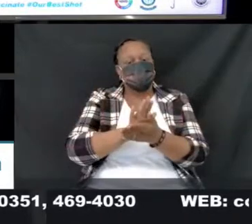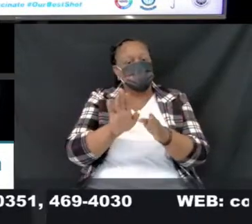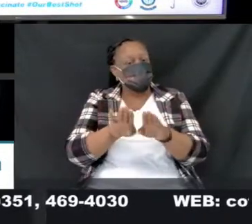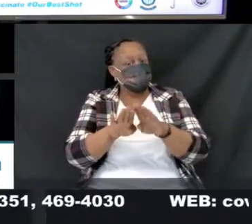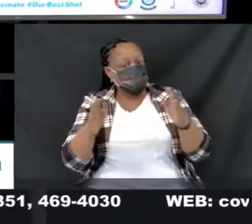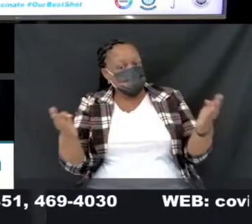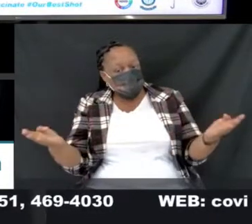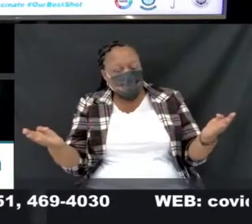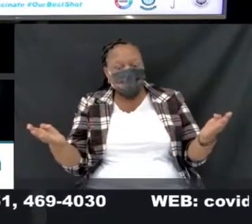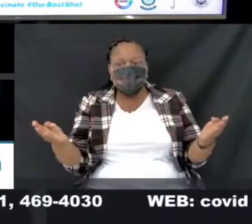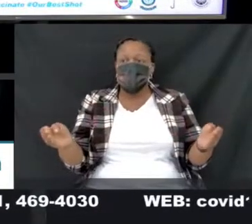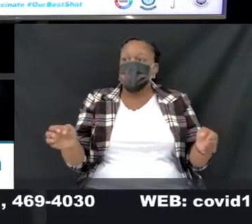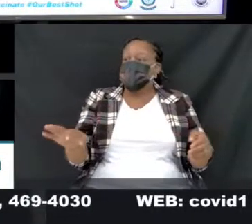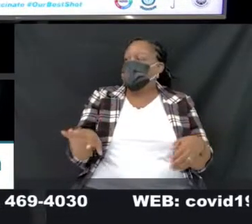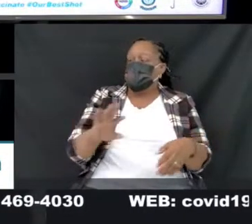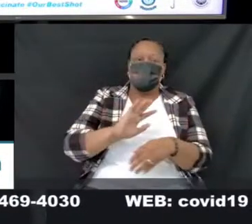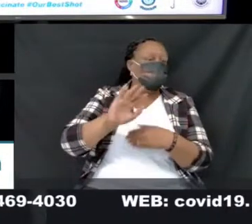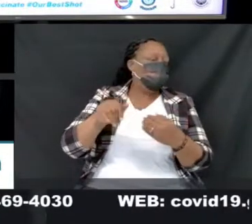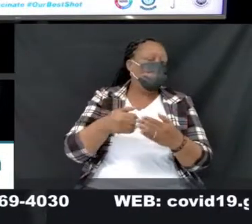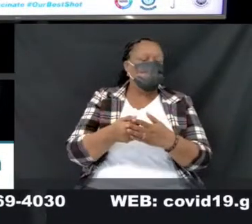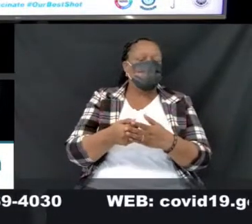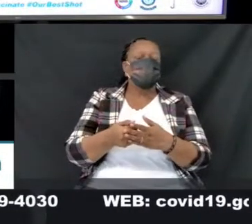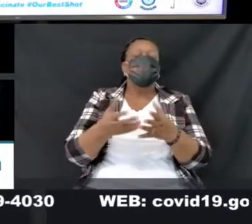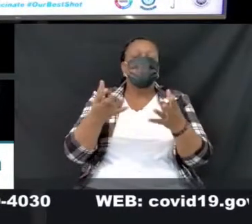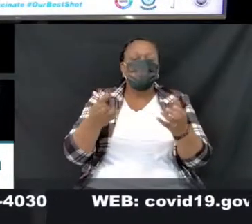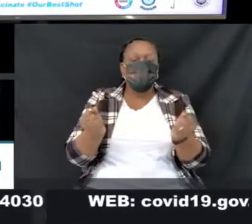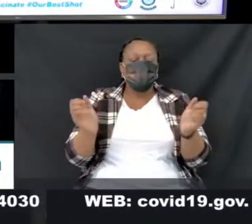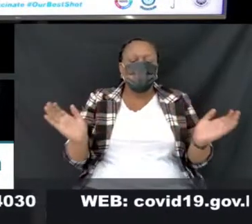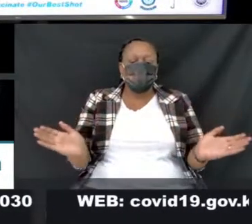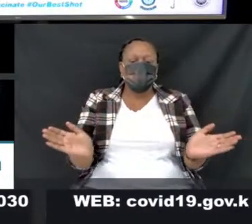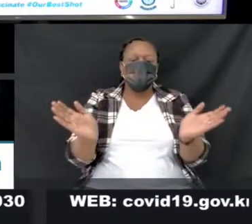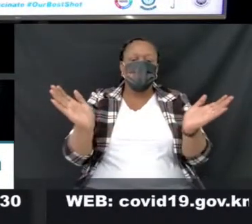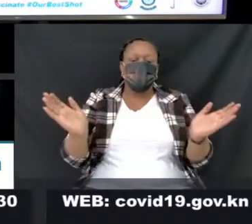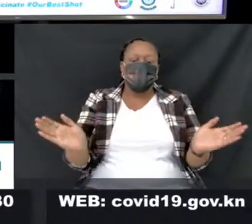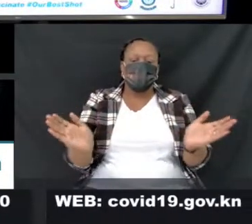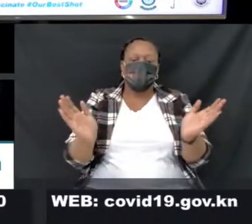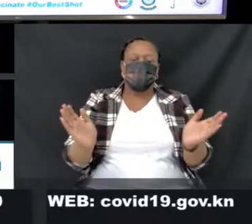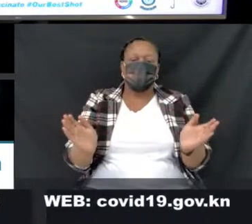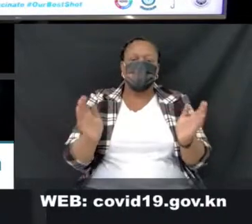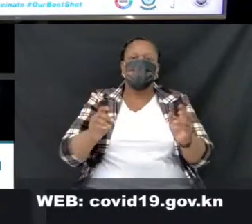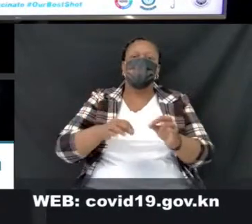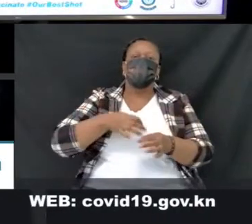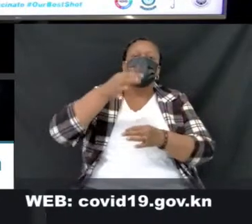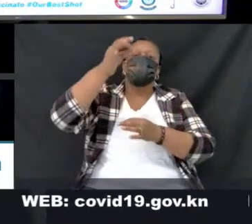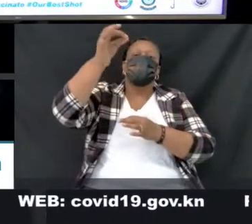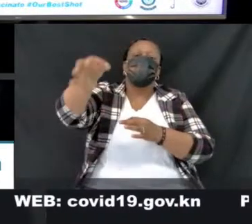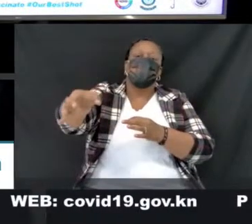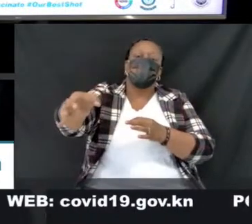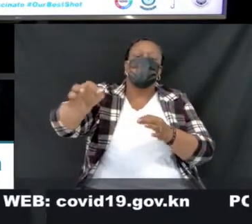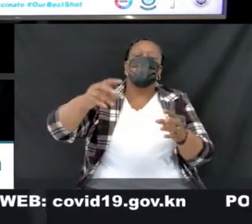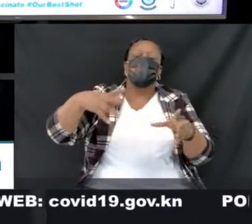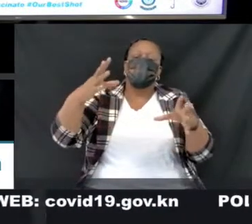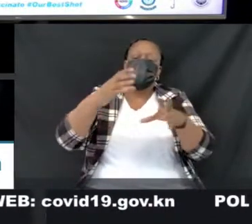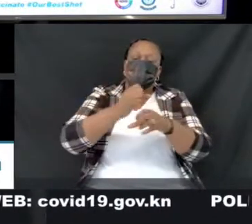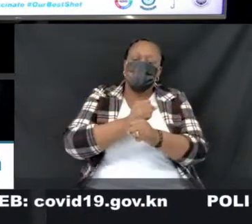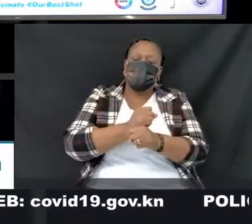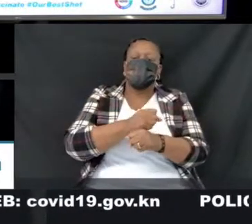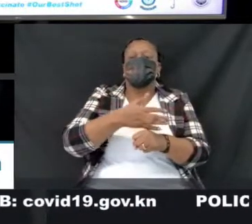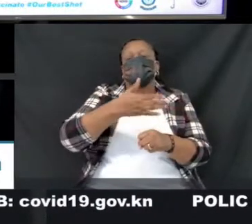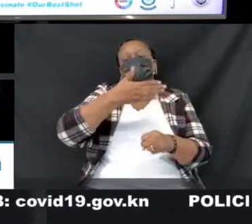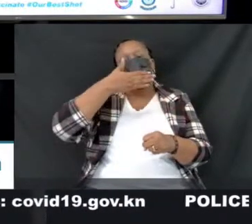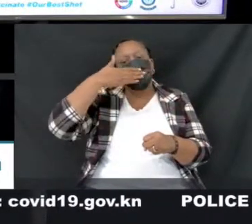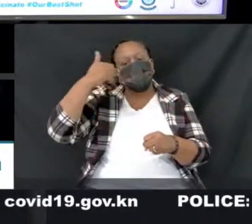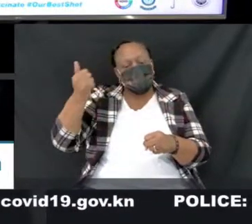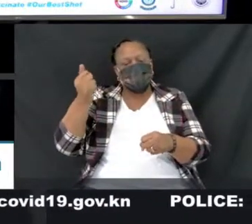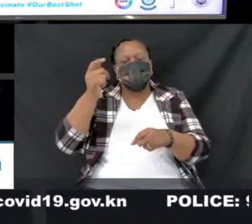tourism industry. It is time for us to continue moving forward. The best way moving forward is having the best protection through